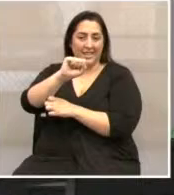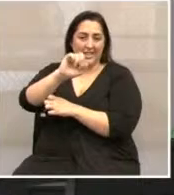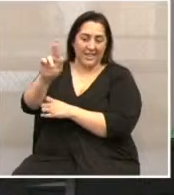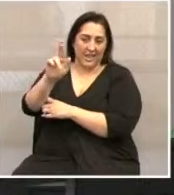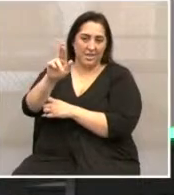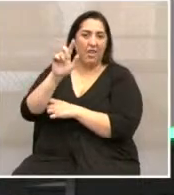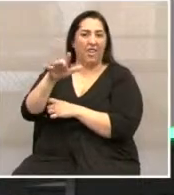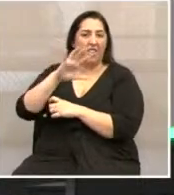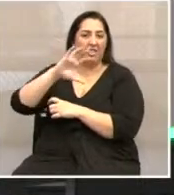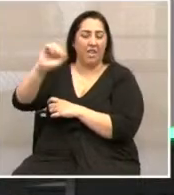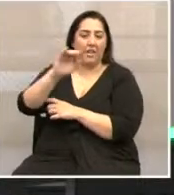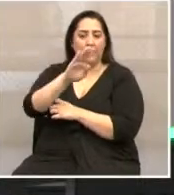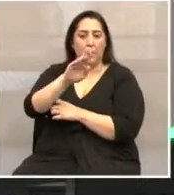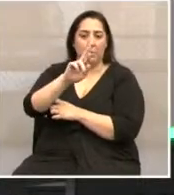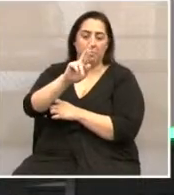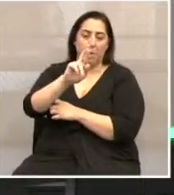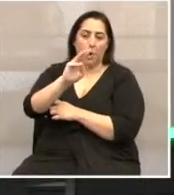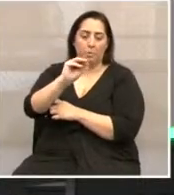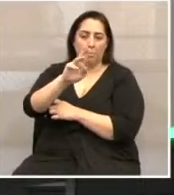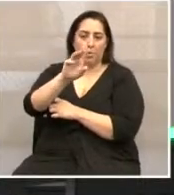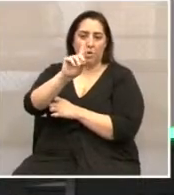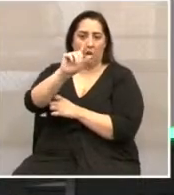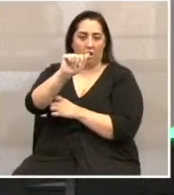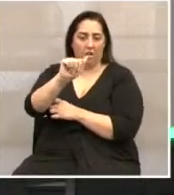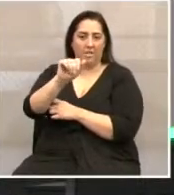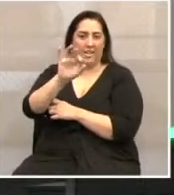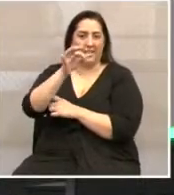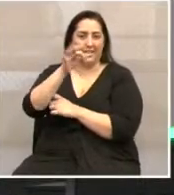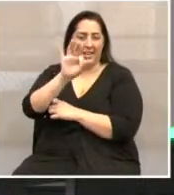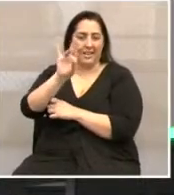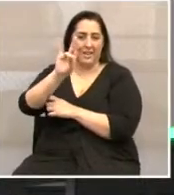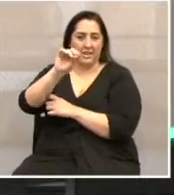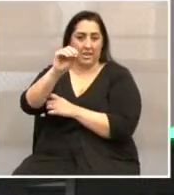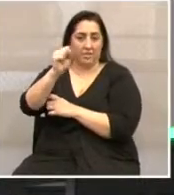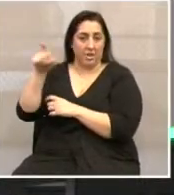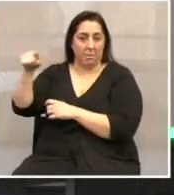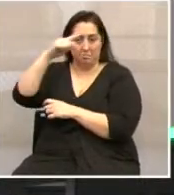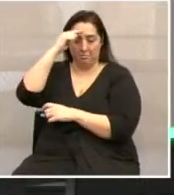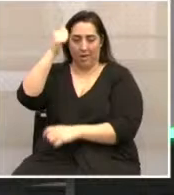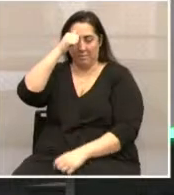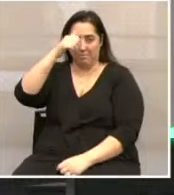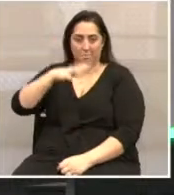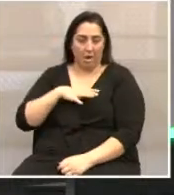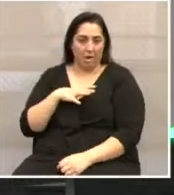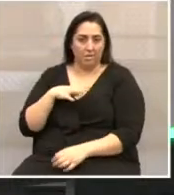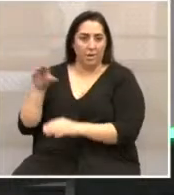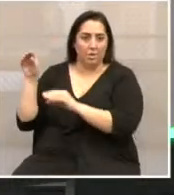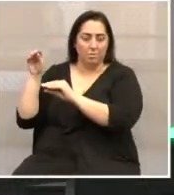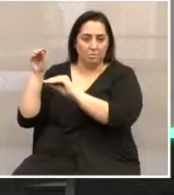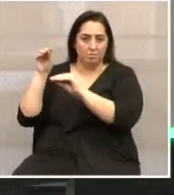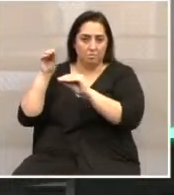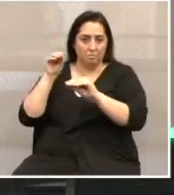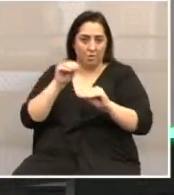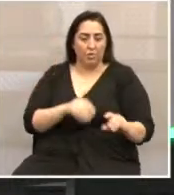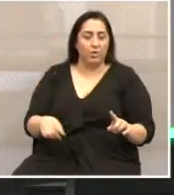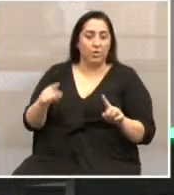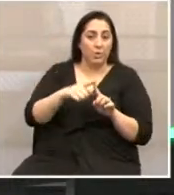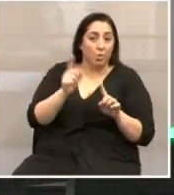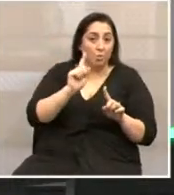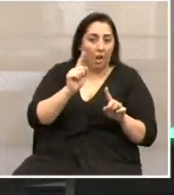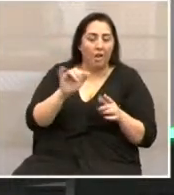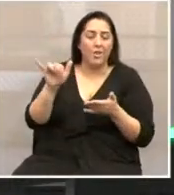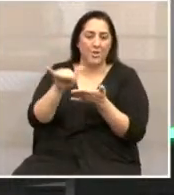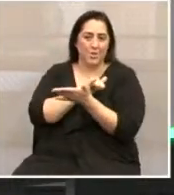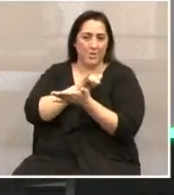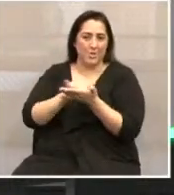in 1917, a black man in Bermuda, and migrated to, guess where he came? First, he went to New York